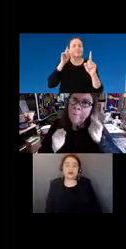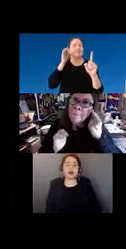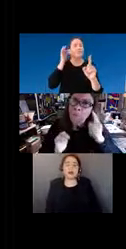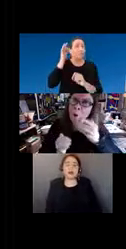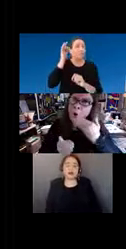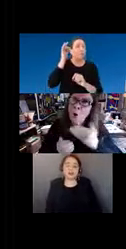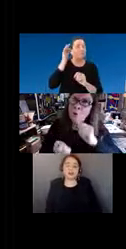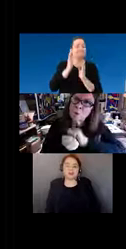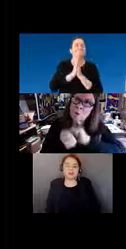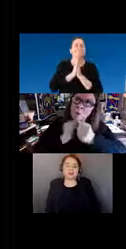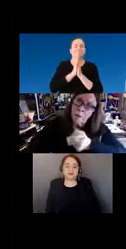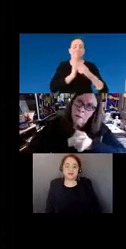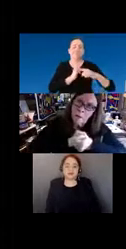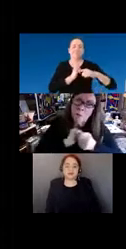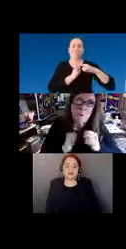and optimism